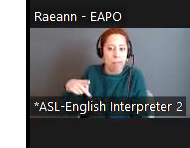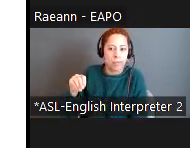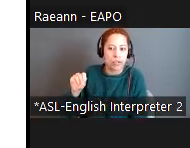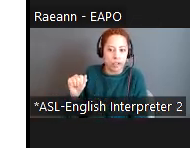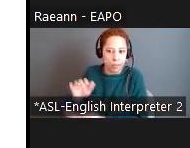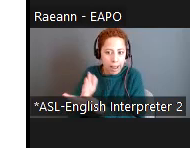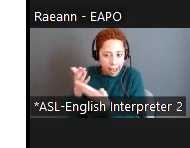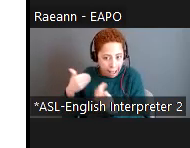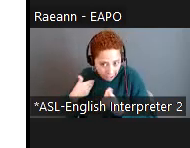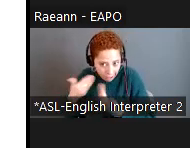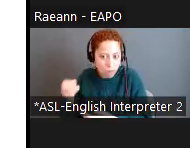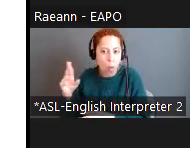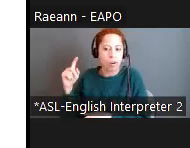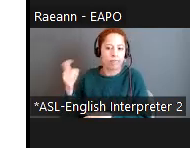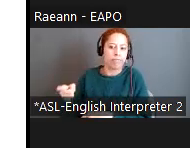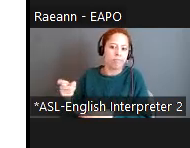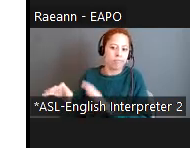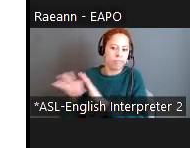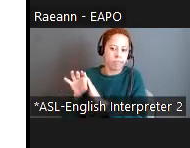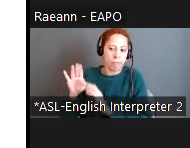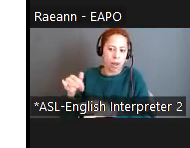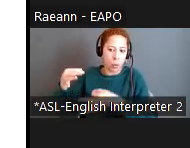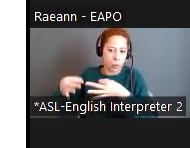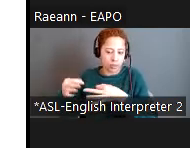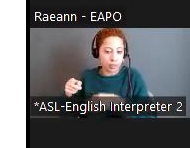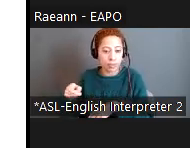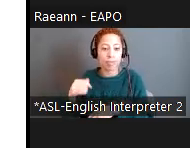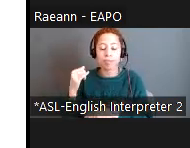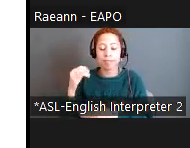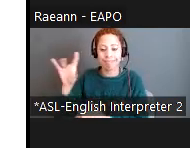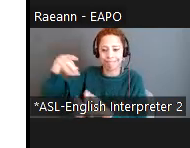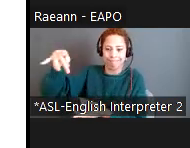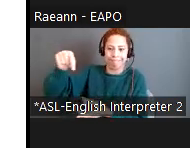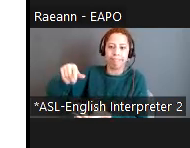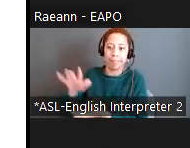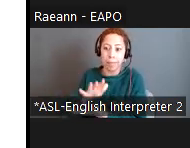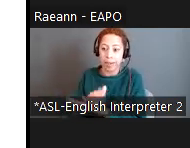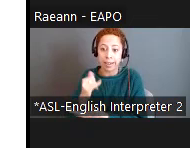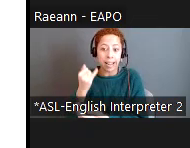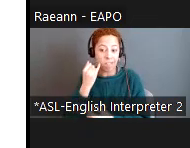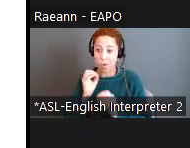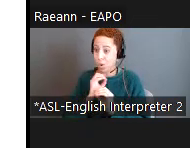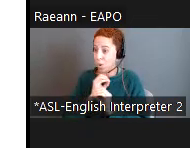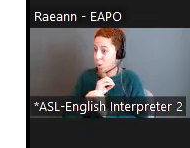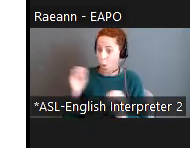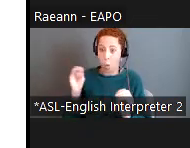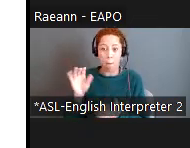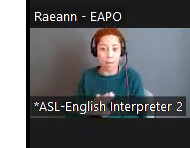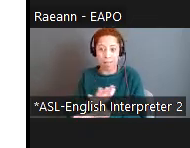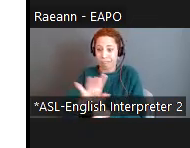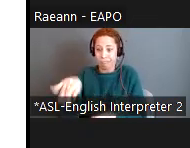by the courts. If there isn't somebody with a piece of paper who says, I'm in charge of making decisions, then it's going to be your spouse and your